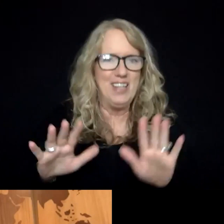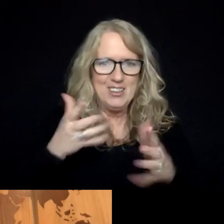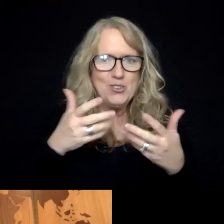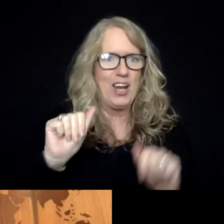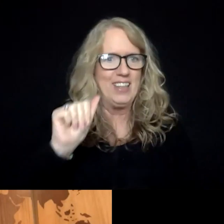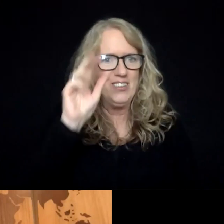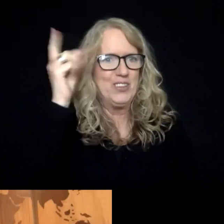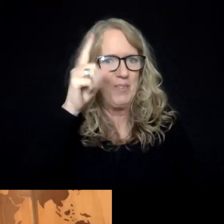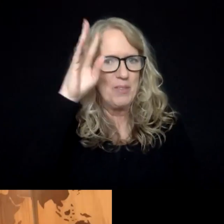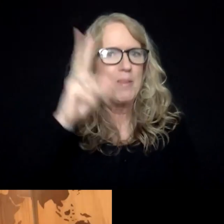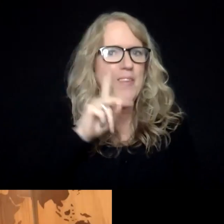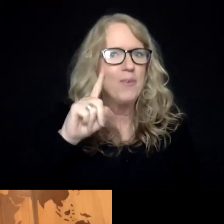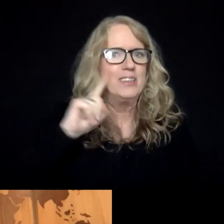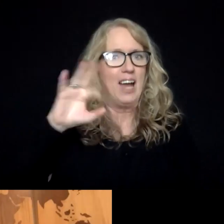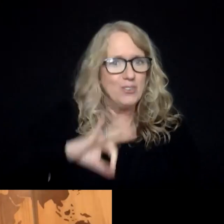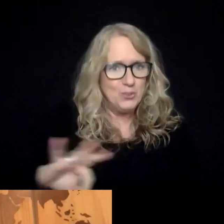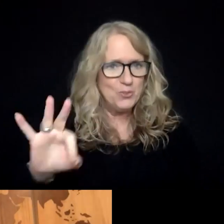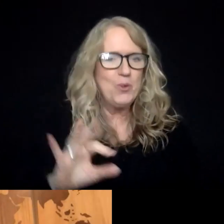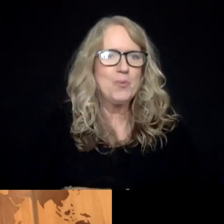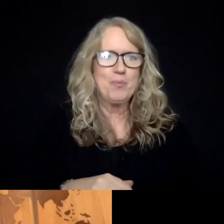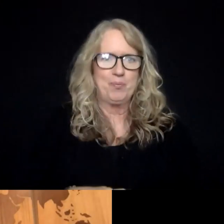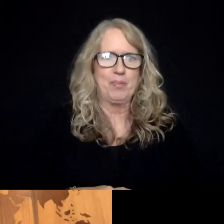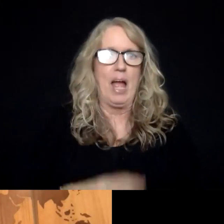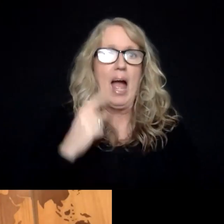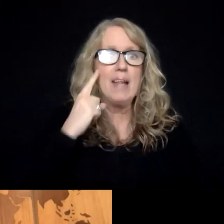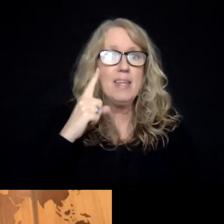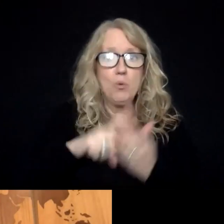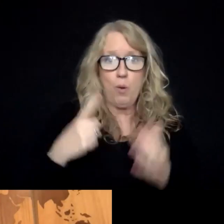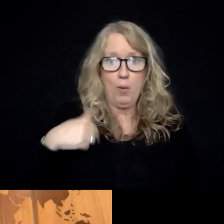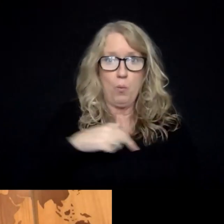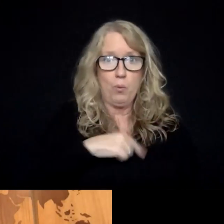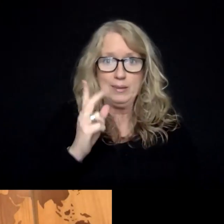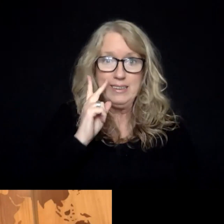will sound useful. I think what we see is,